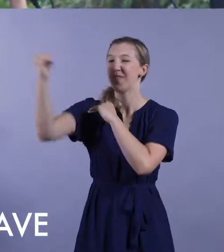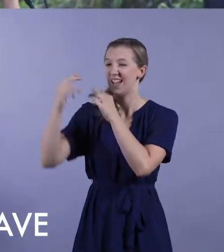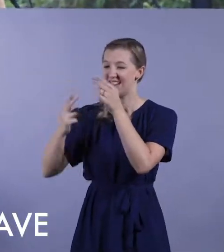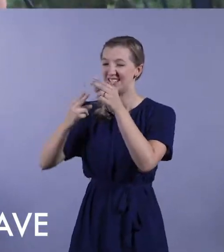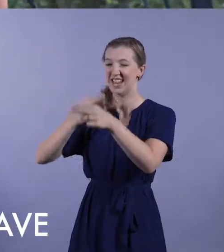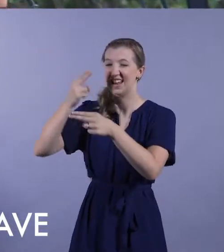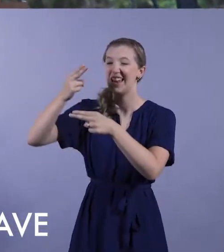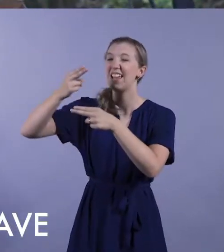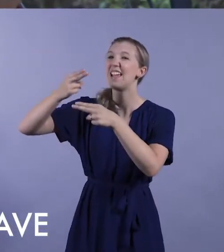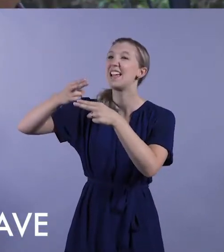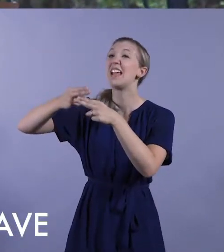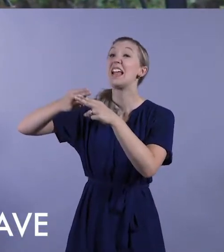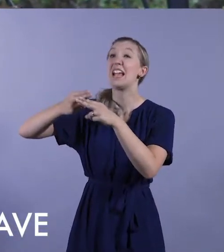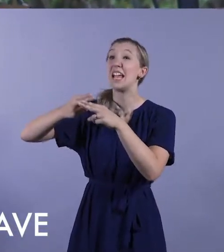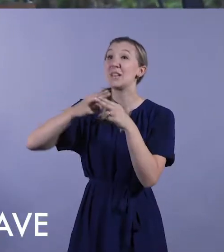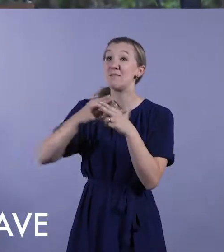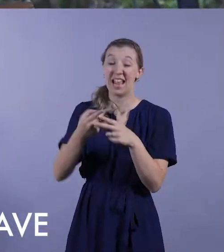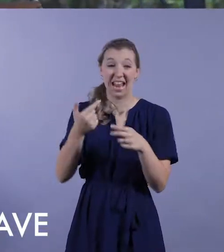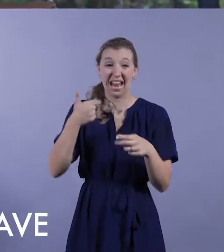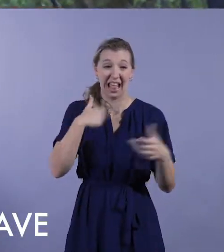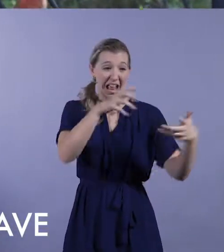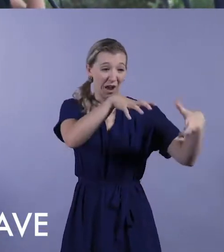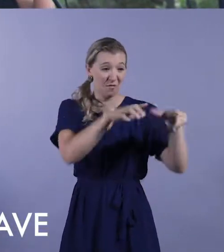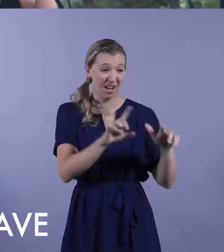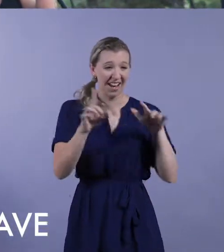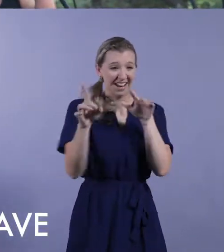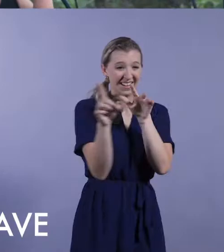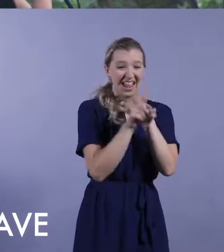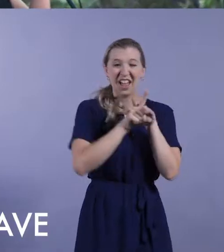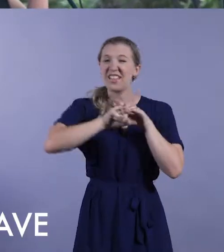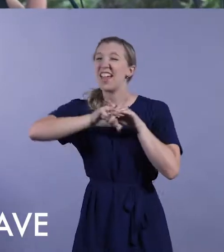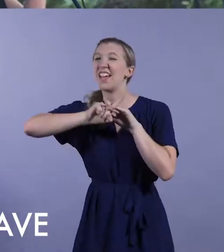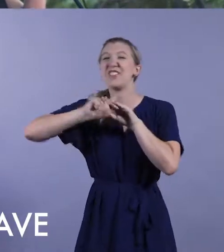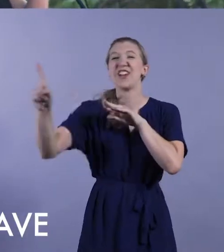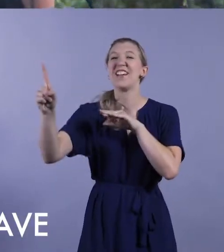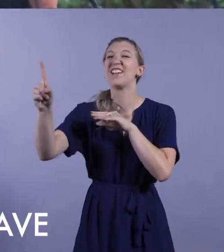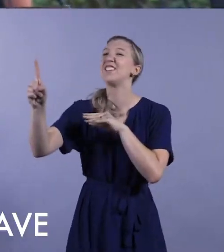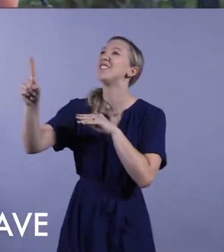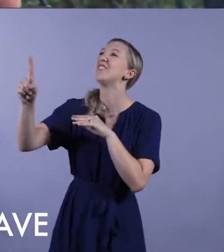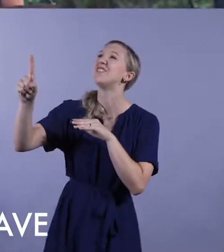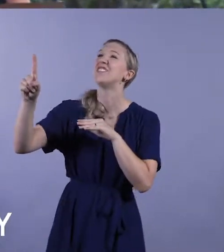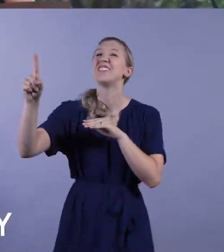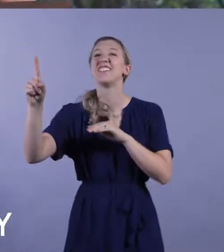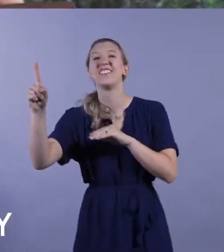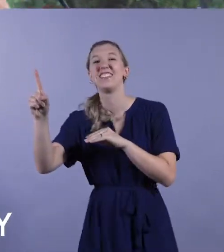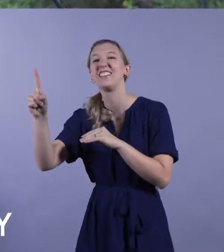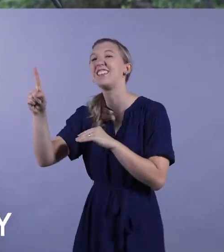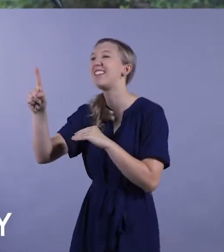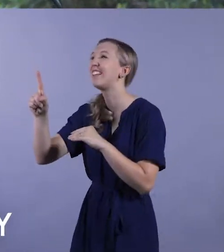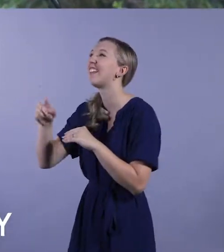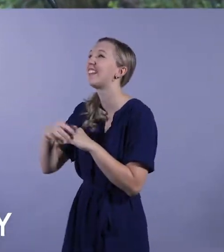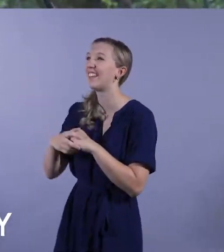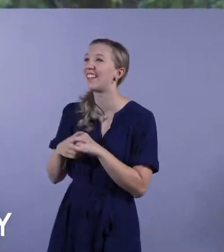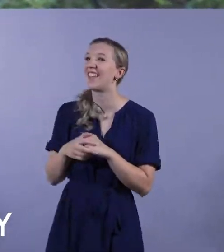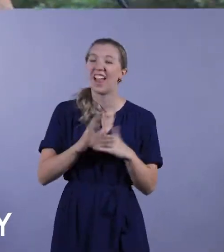You called my name, and I ran out of that grave,